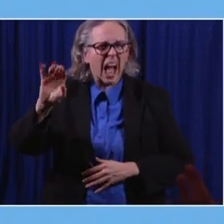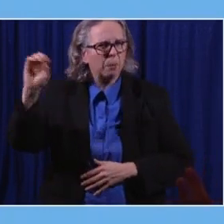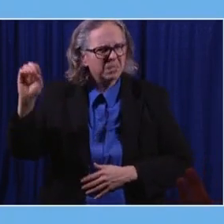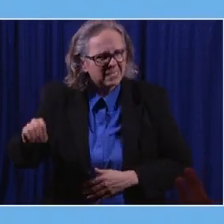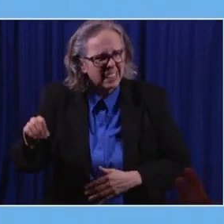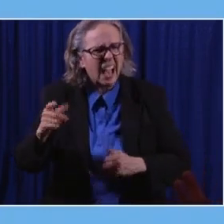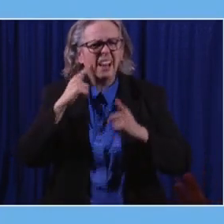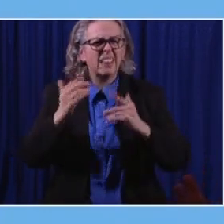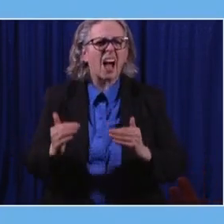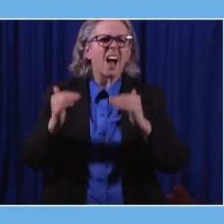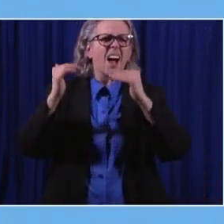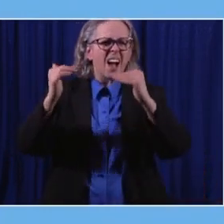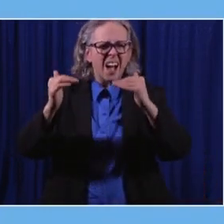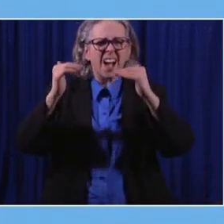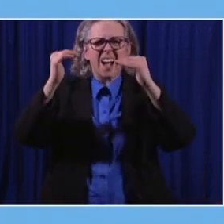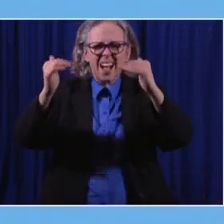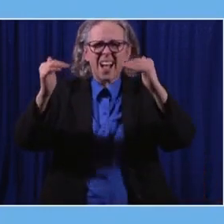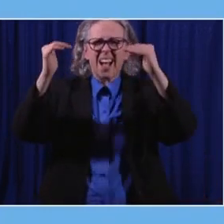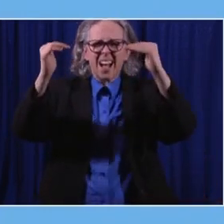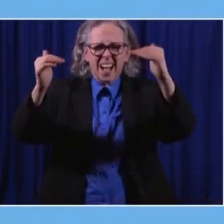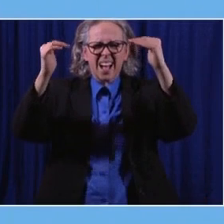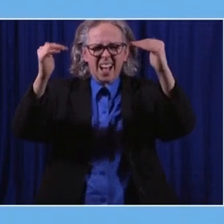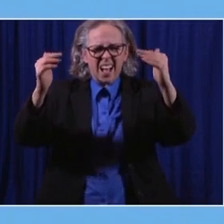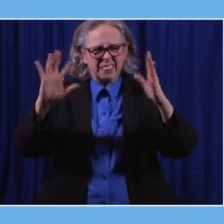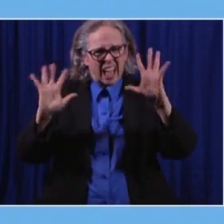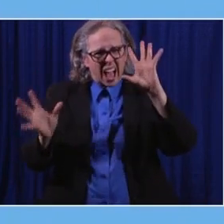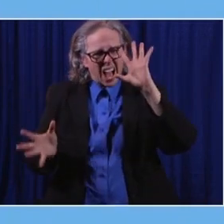7.9%. That totals up to